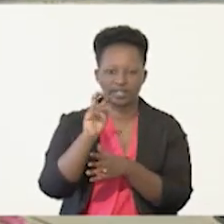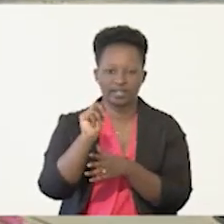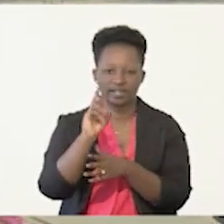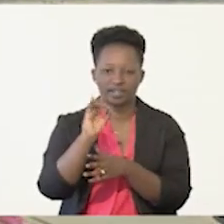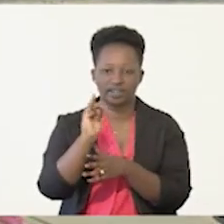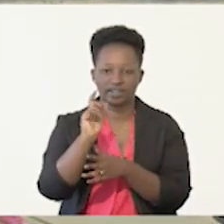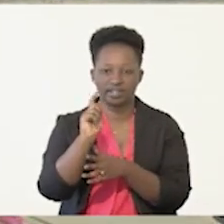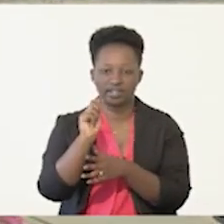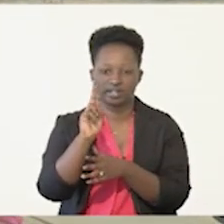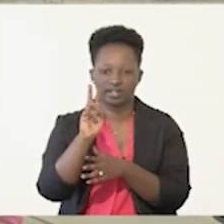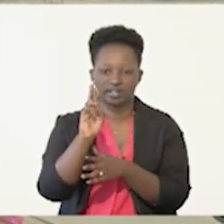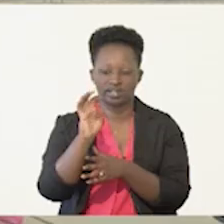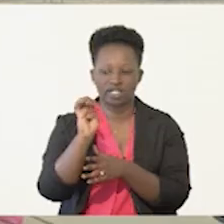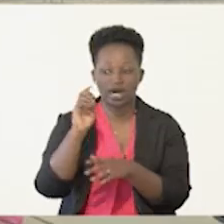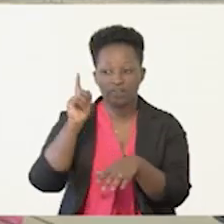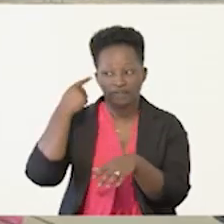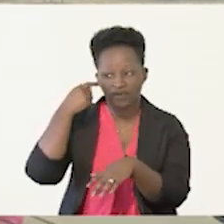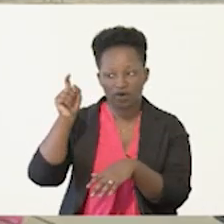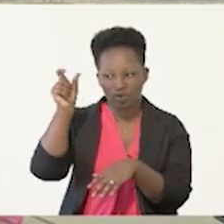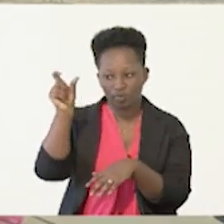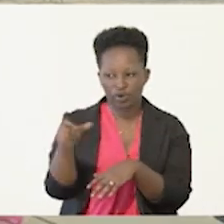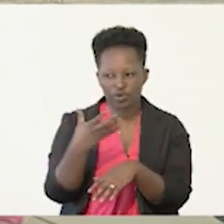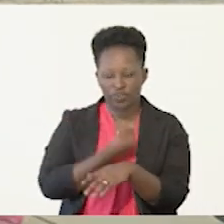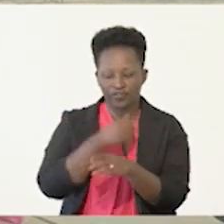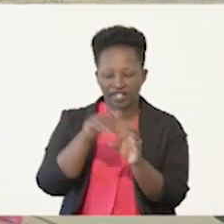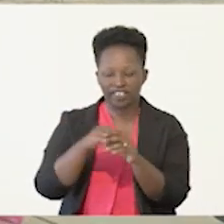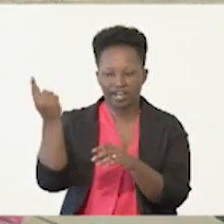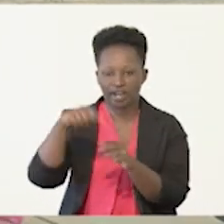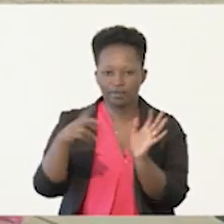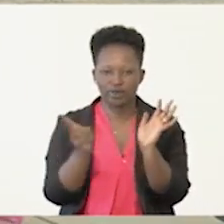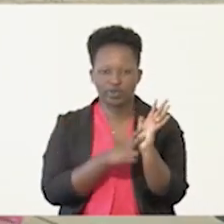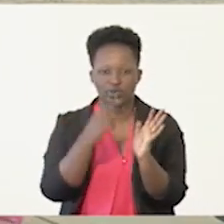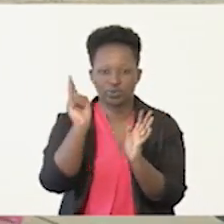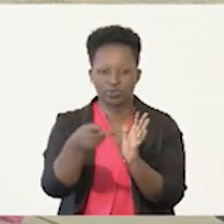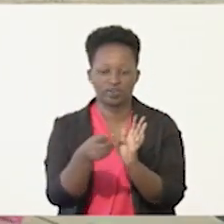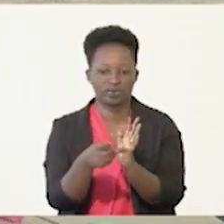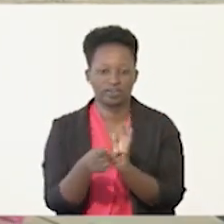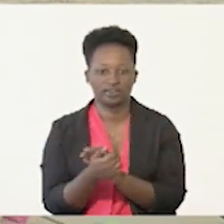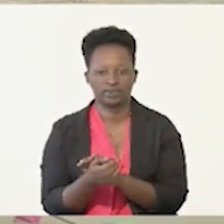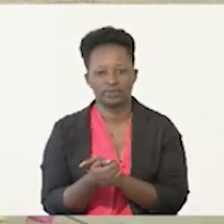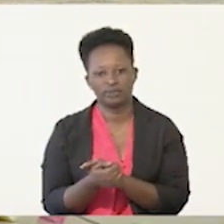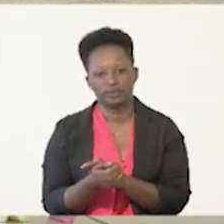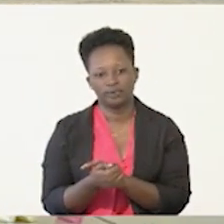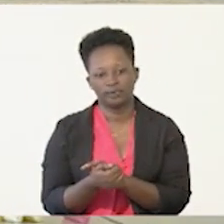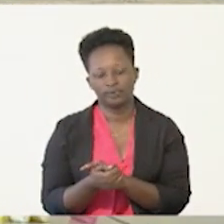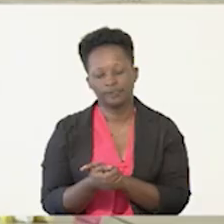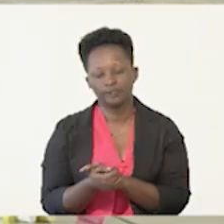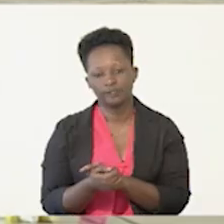is 2,000. The consumption expenditure for an individual